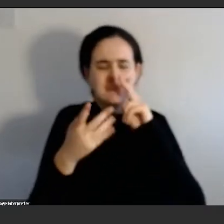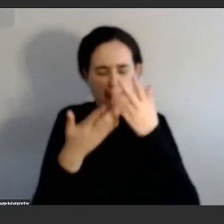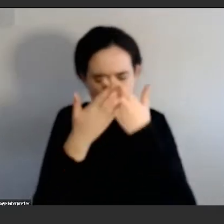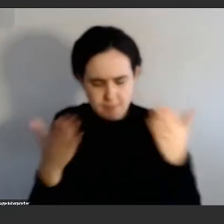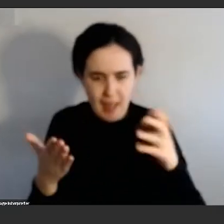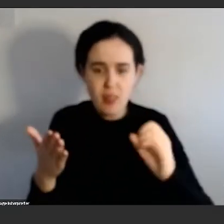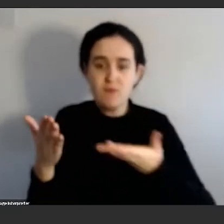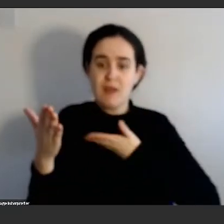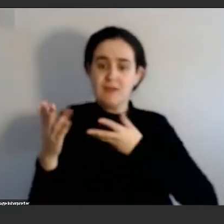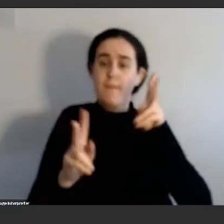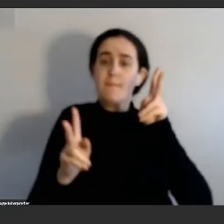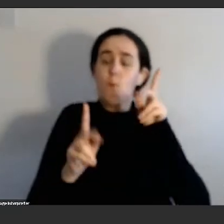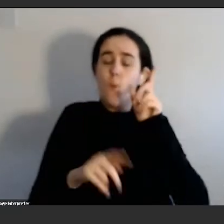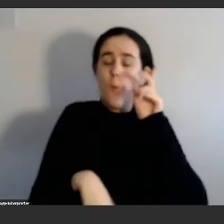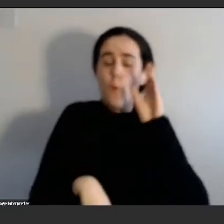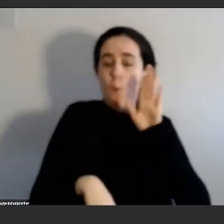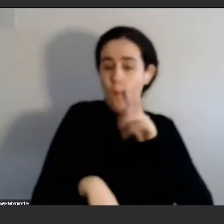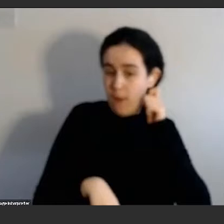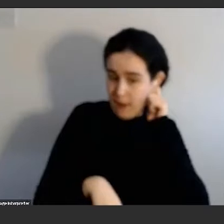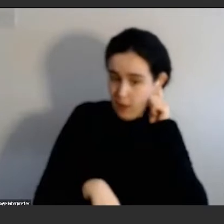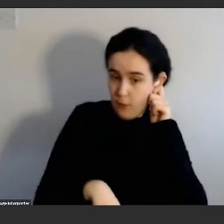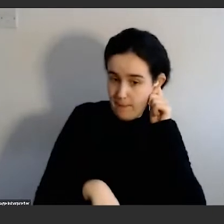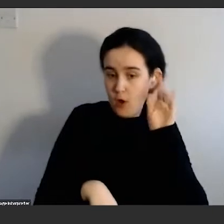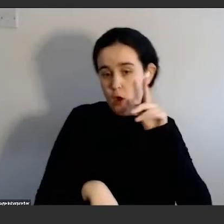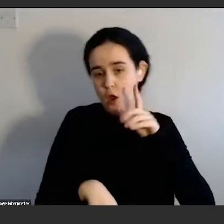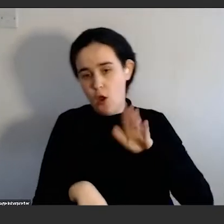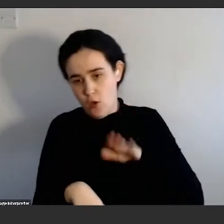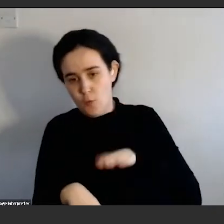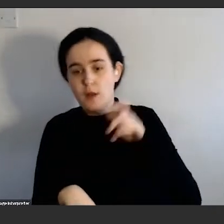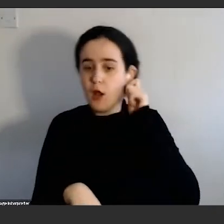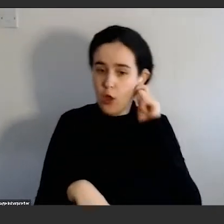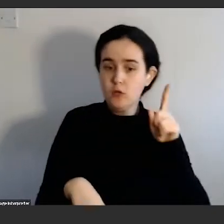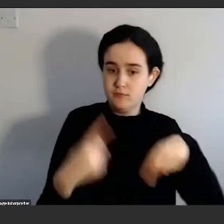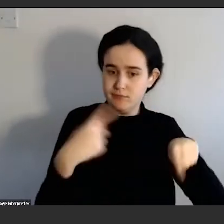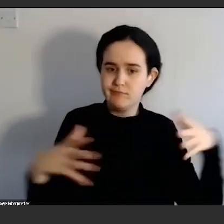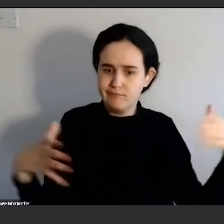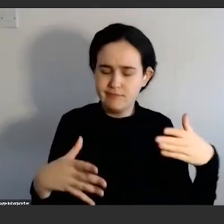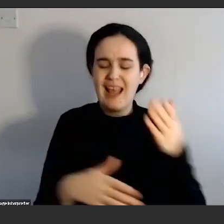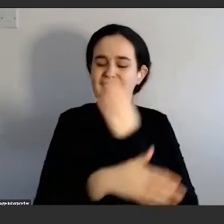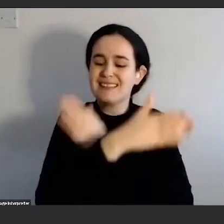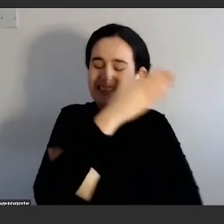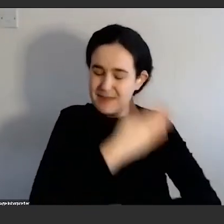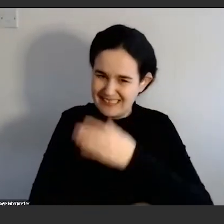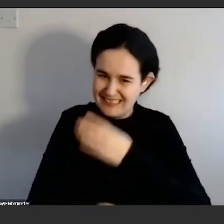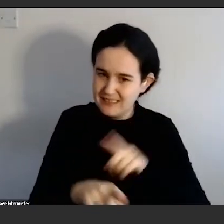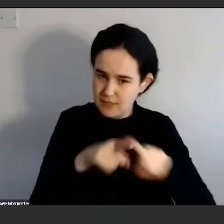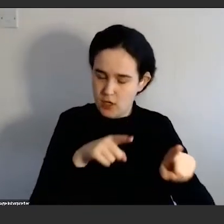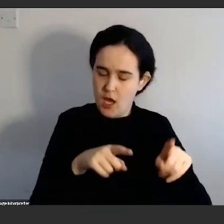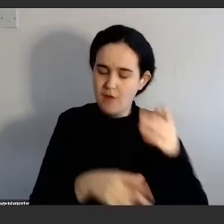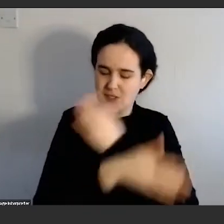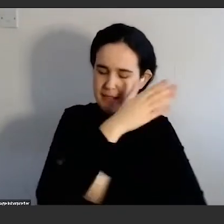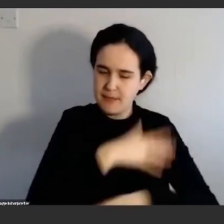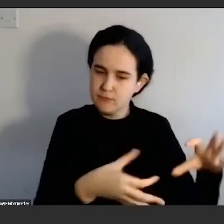almost 1/5 of women worldwide. Increasingly, they're standing up for their rights, and their demand